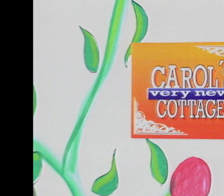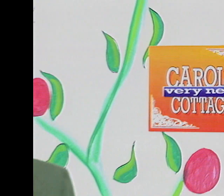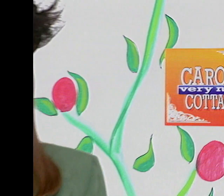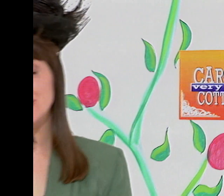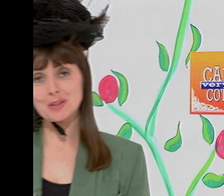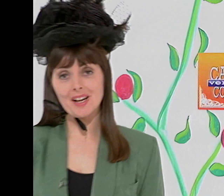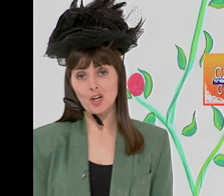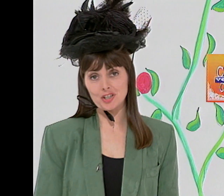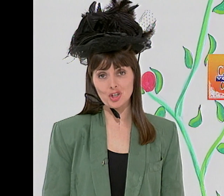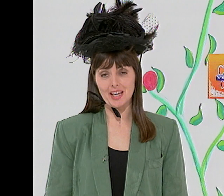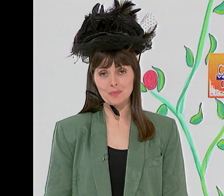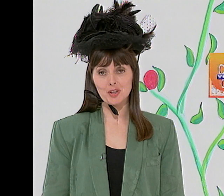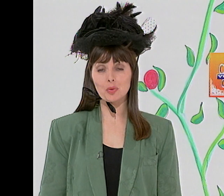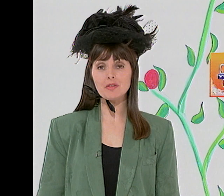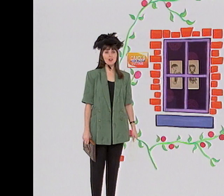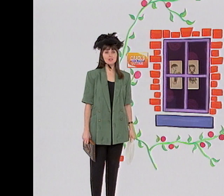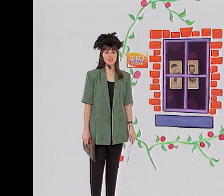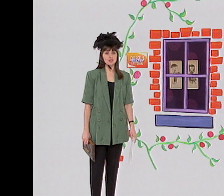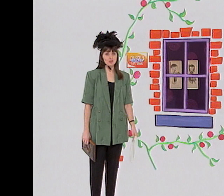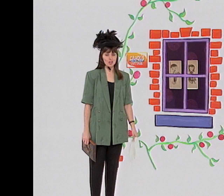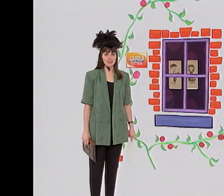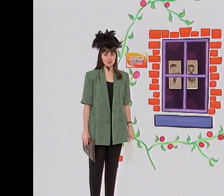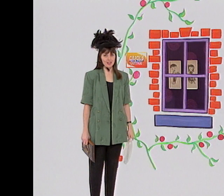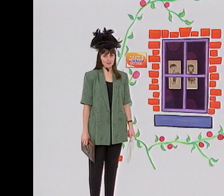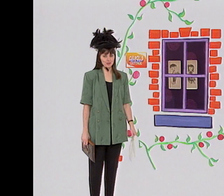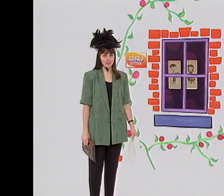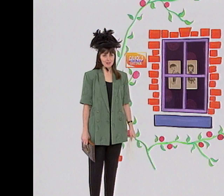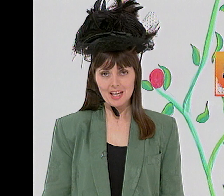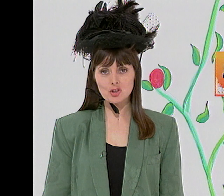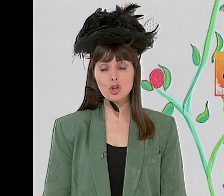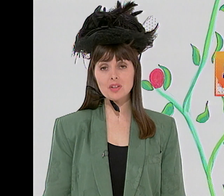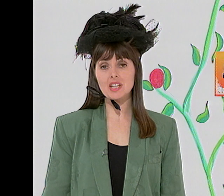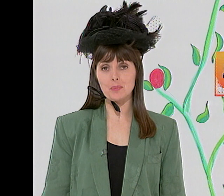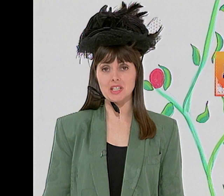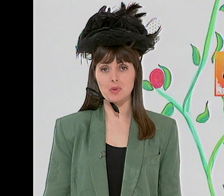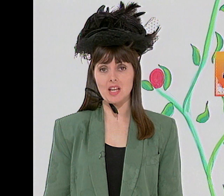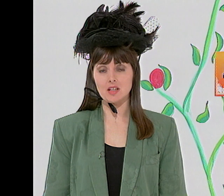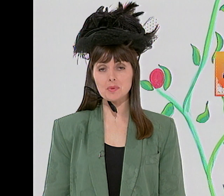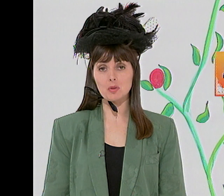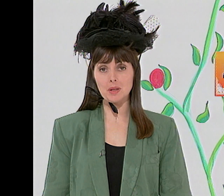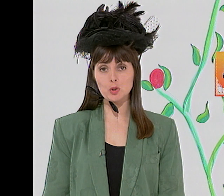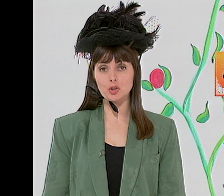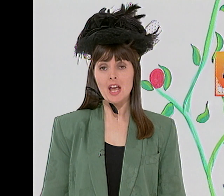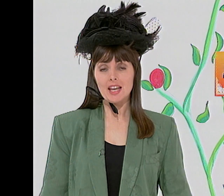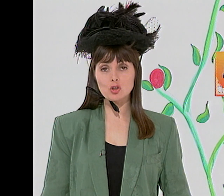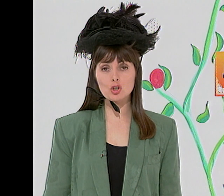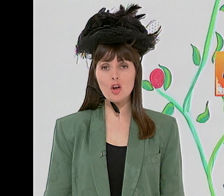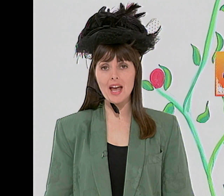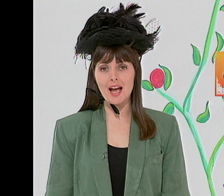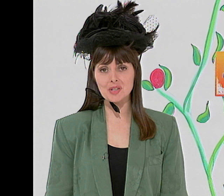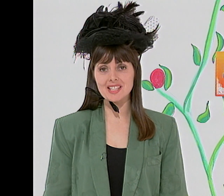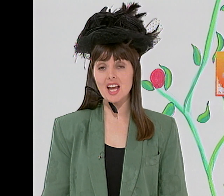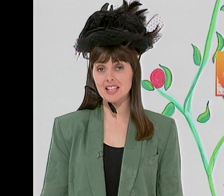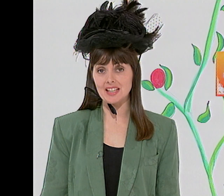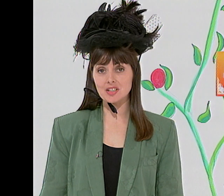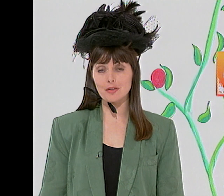Well, I've built my cottage again, but the Great Fire of London changed everything. Insurance companies were set up so that people could insure